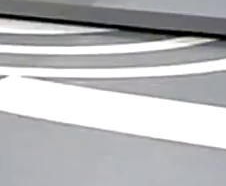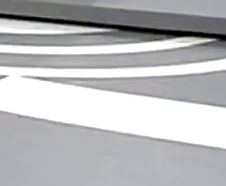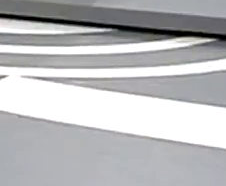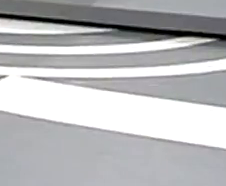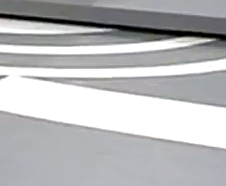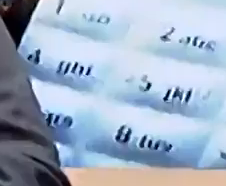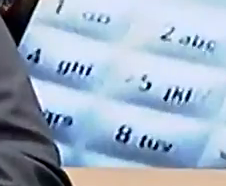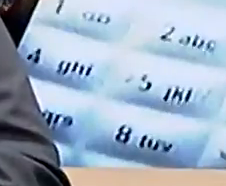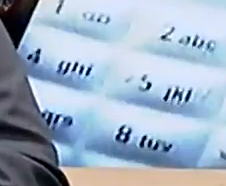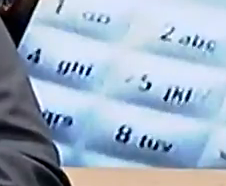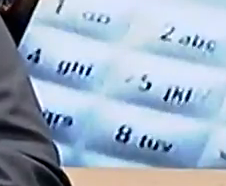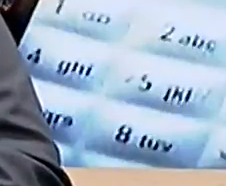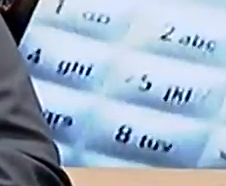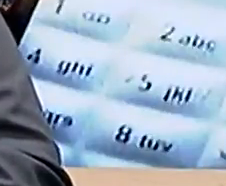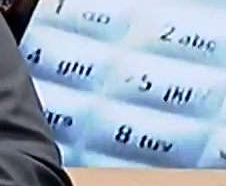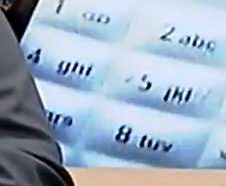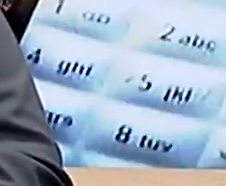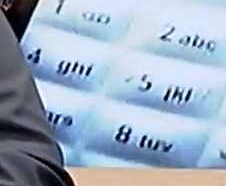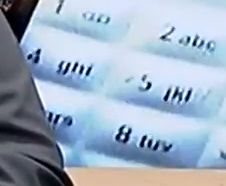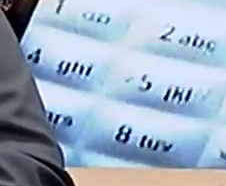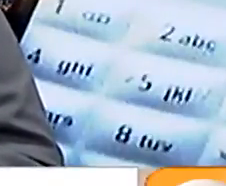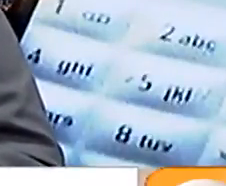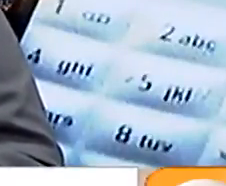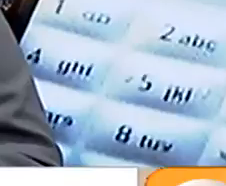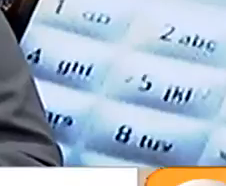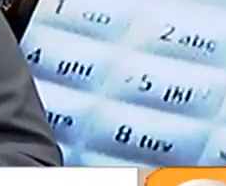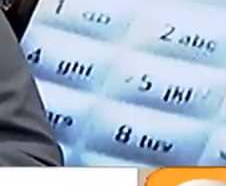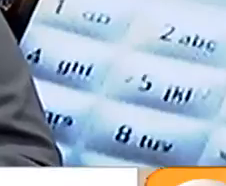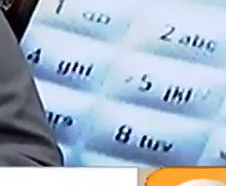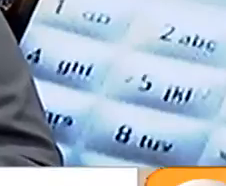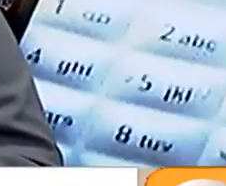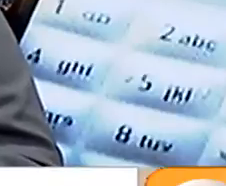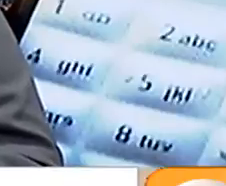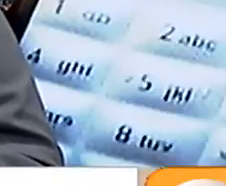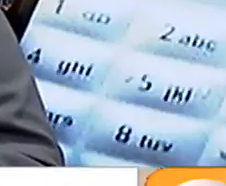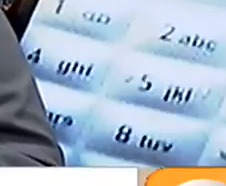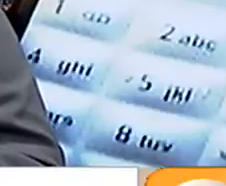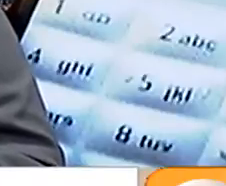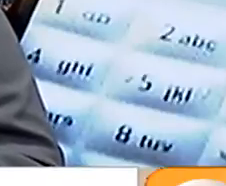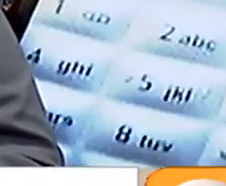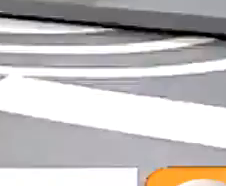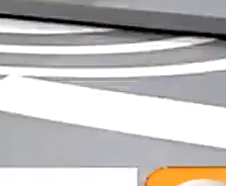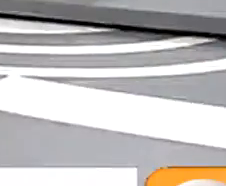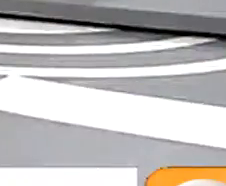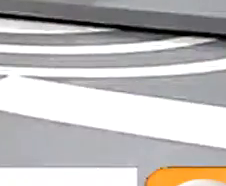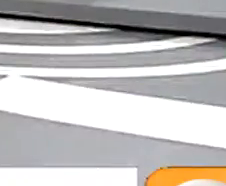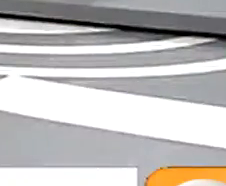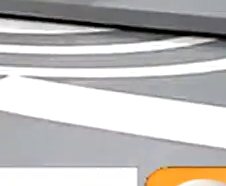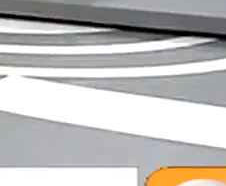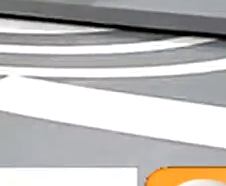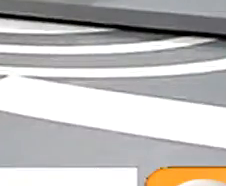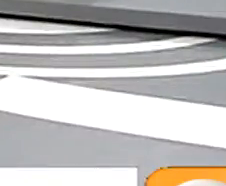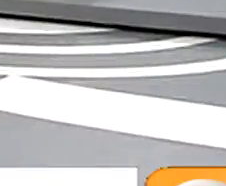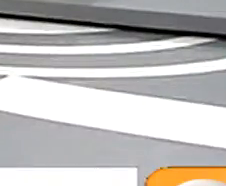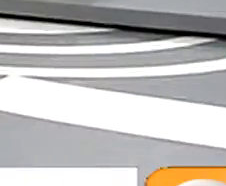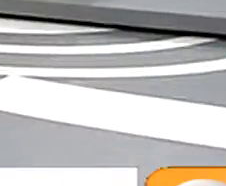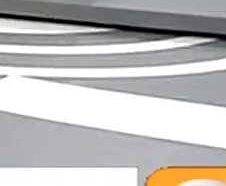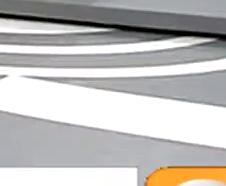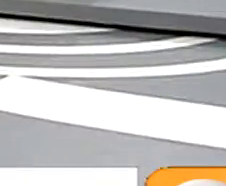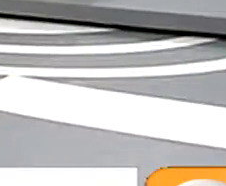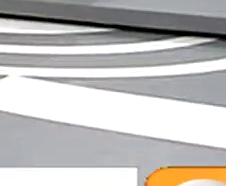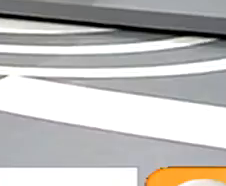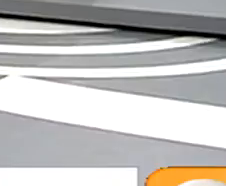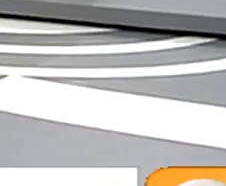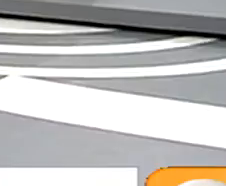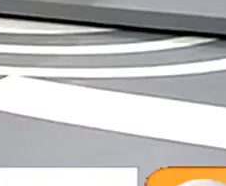chair. I know you're the one who'll be in the receiving end. Ivan Mbowa is also here, CEO Tala. Thank you so much for making time. And Honorable